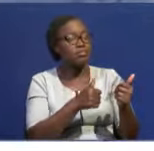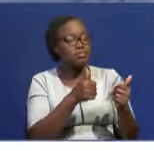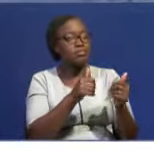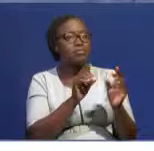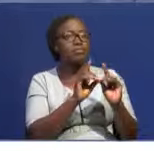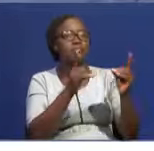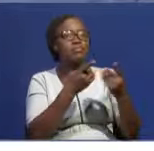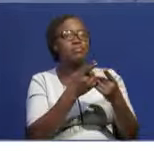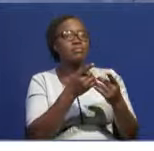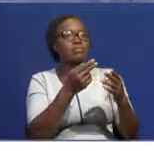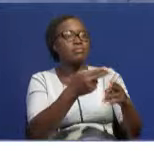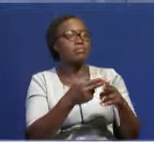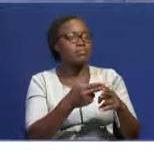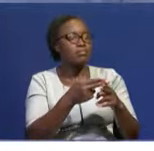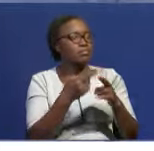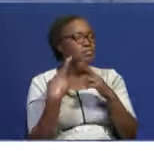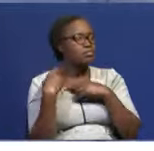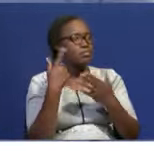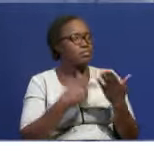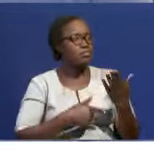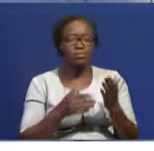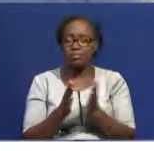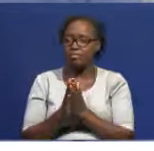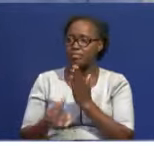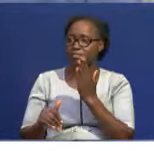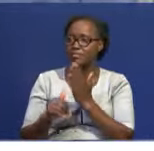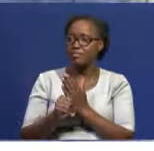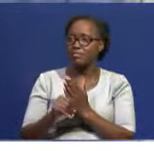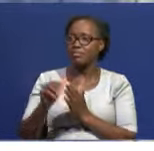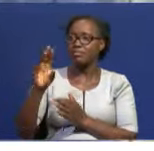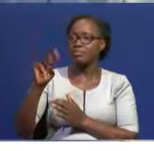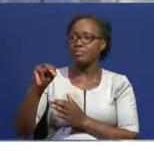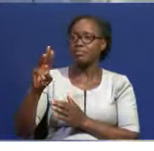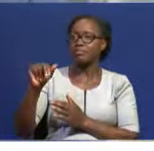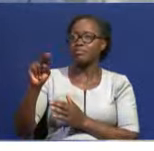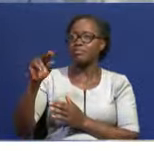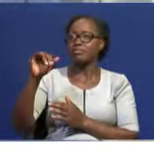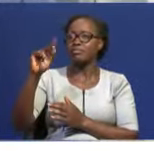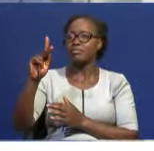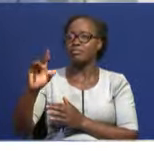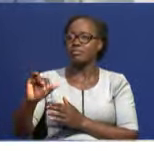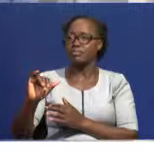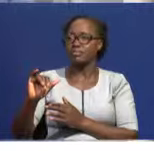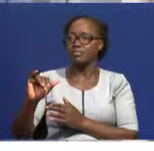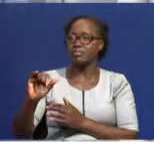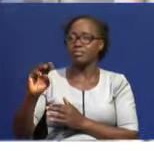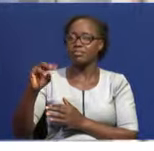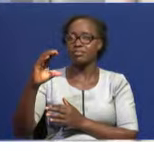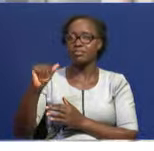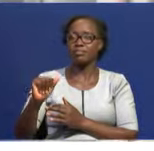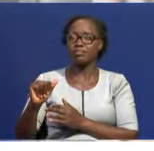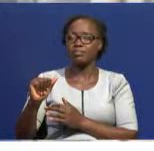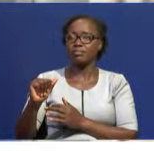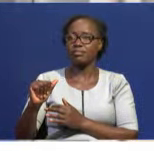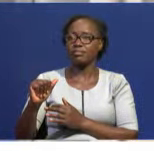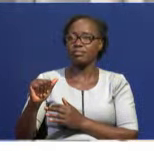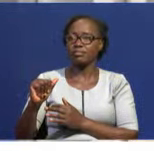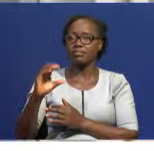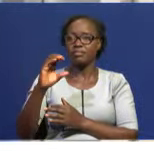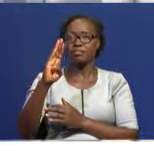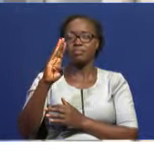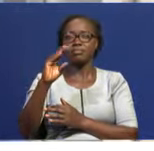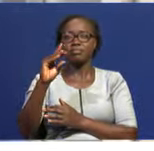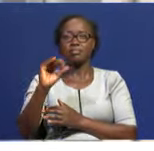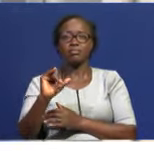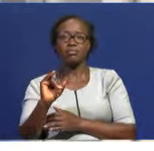you name and the docket that you are in charge of. Yeah, my name's Mwaneki Kwenya, the MCA CBD. Mm-hmm. This is my area,